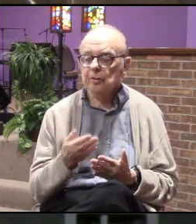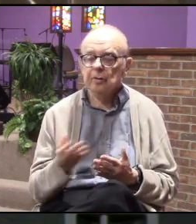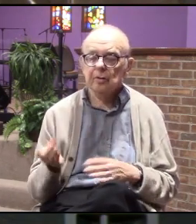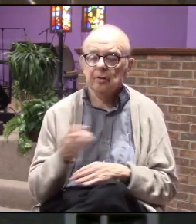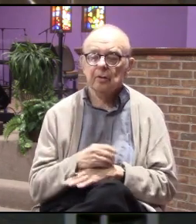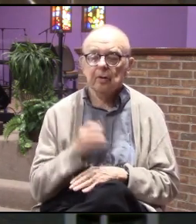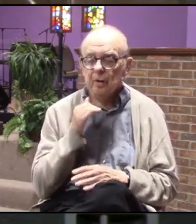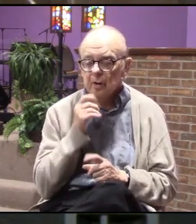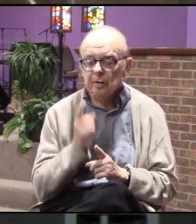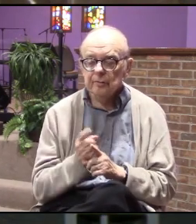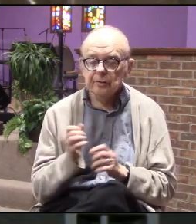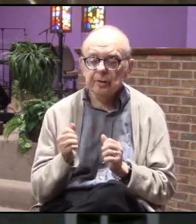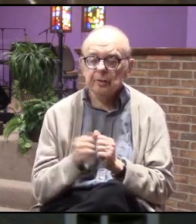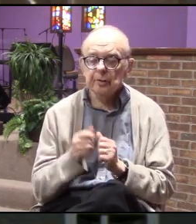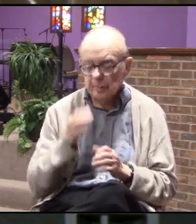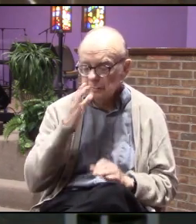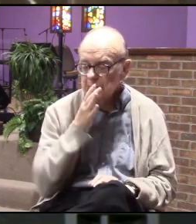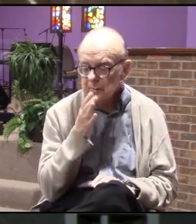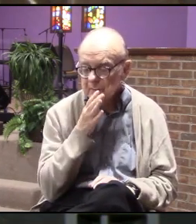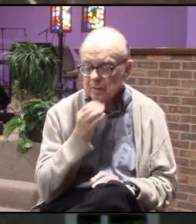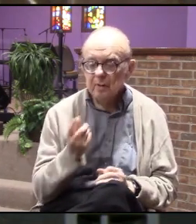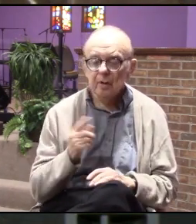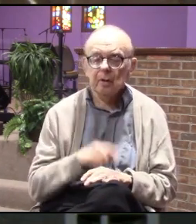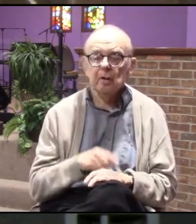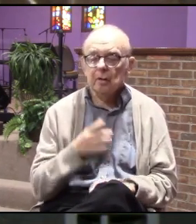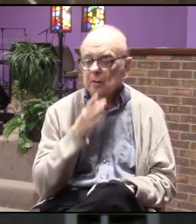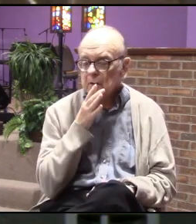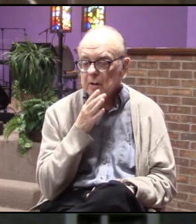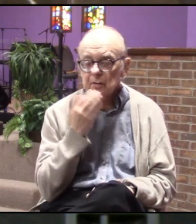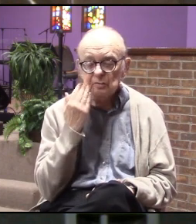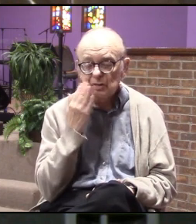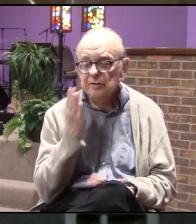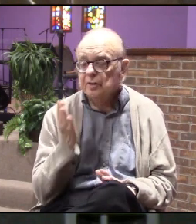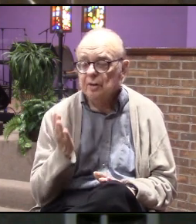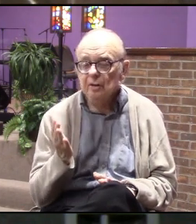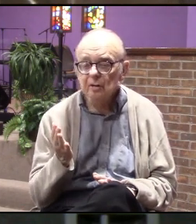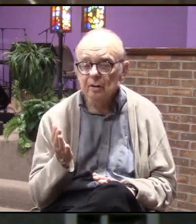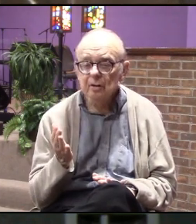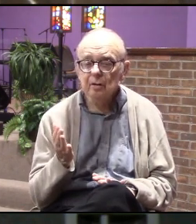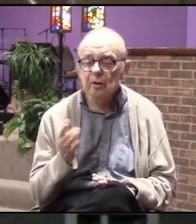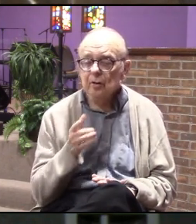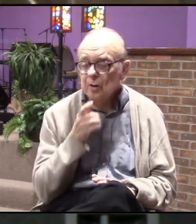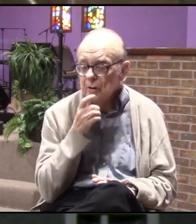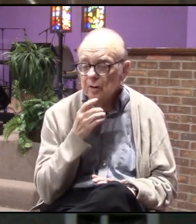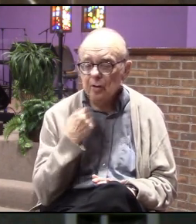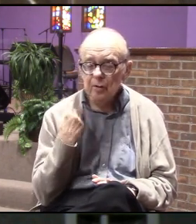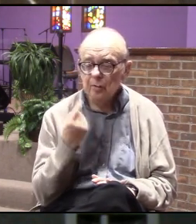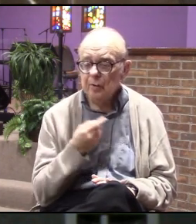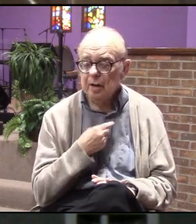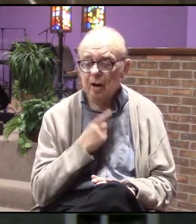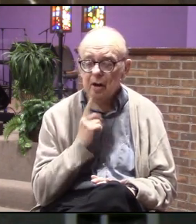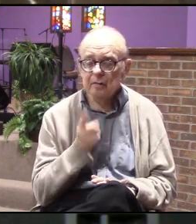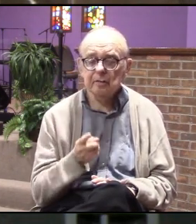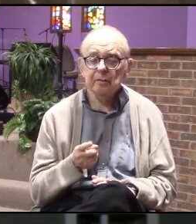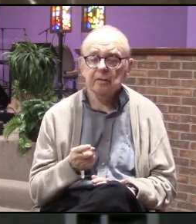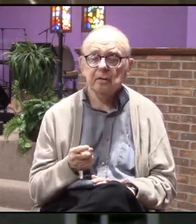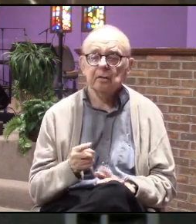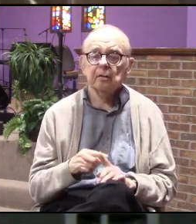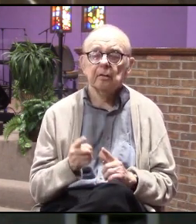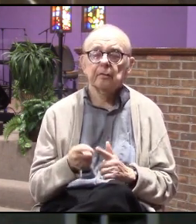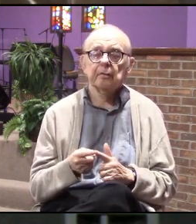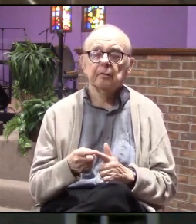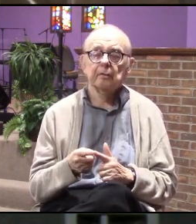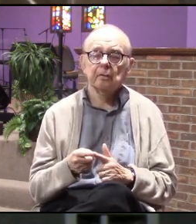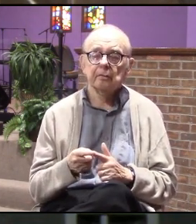was there visiting with my mom, and a lot of times my mom doesn't know, who we are. But